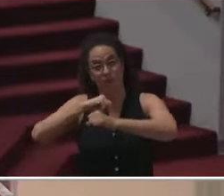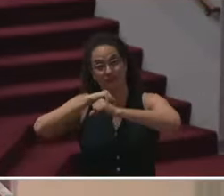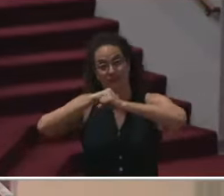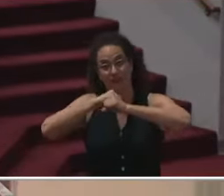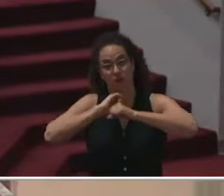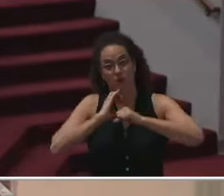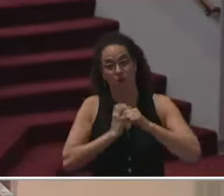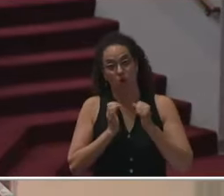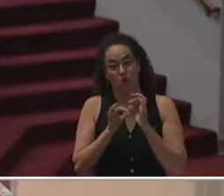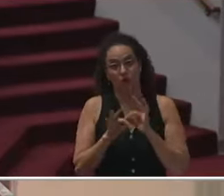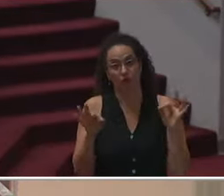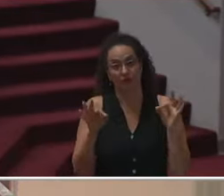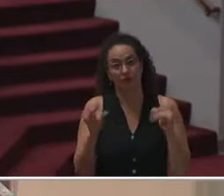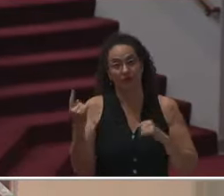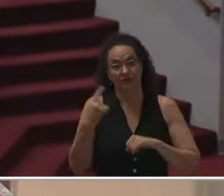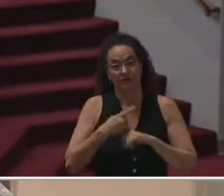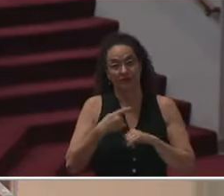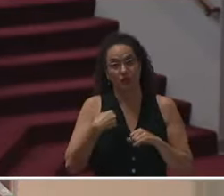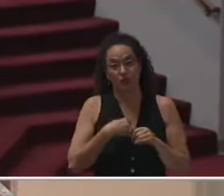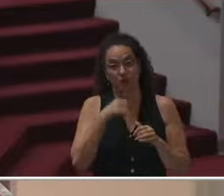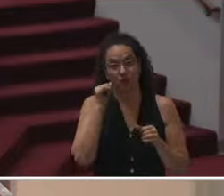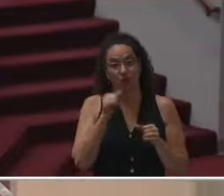day, we remember.